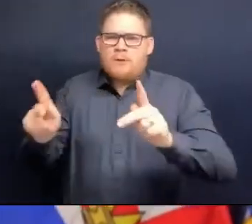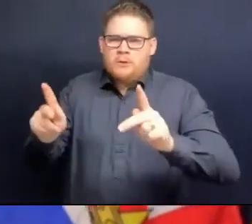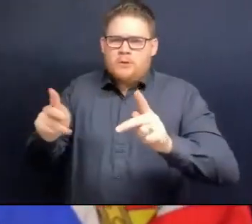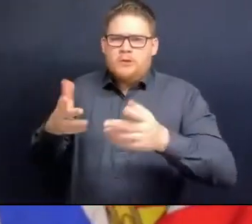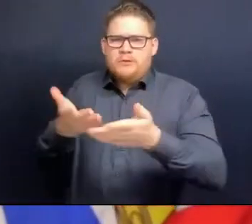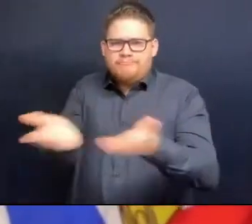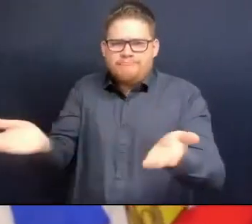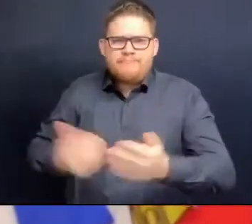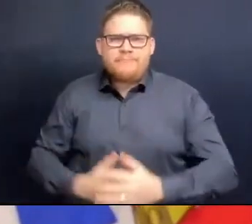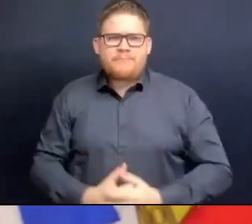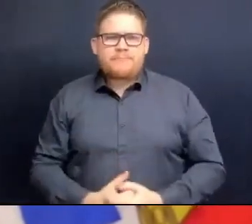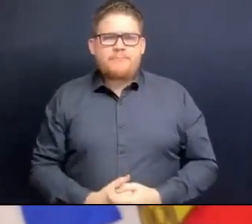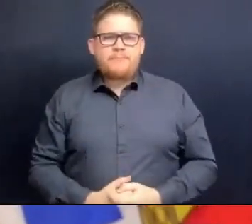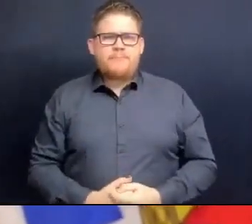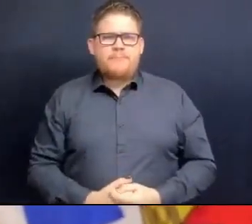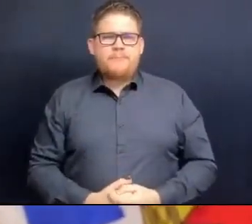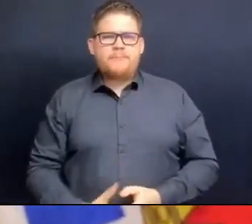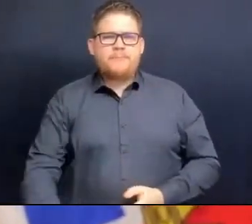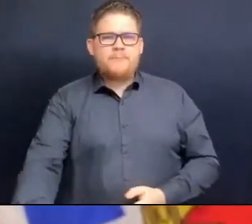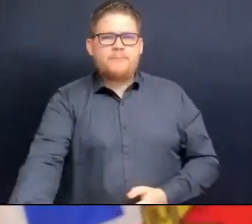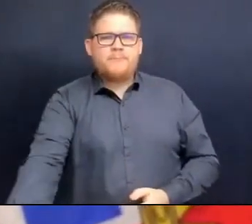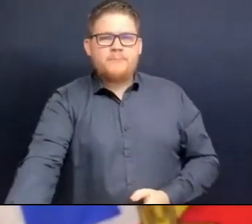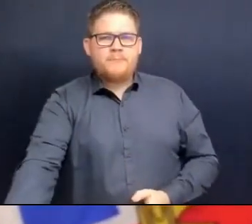Next question, Caden Fanshawe, CKPG.